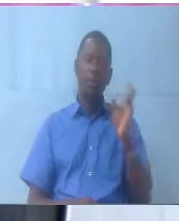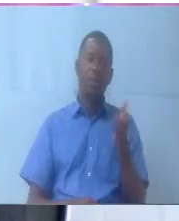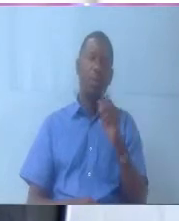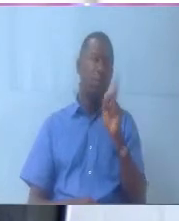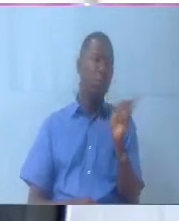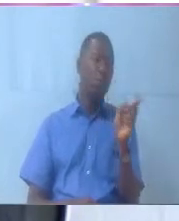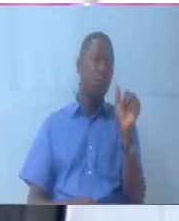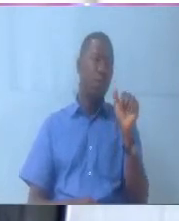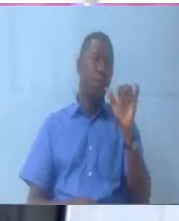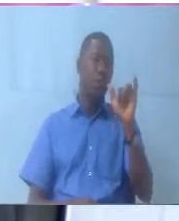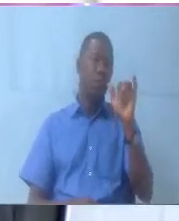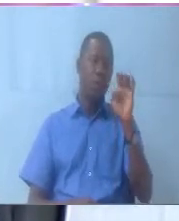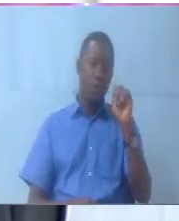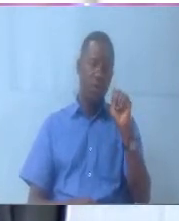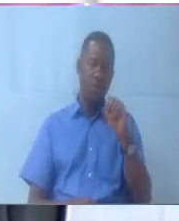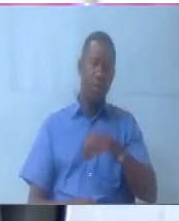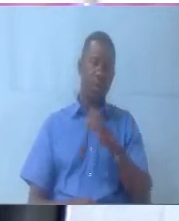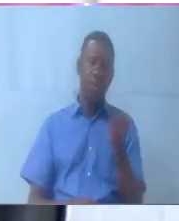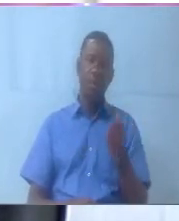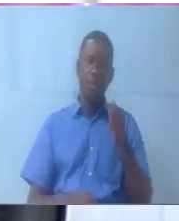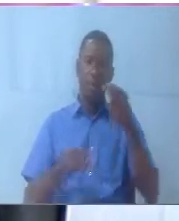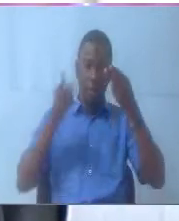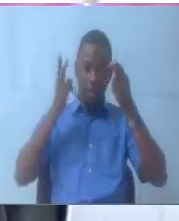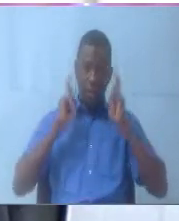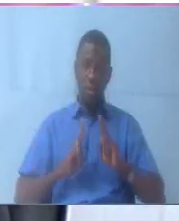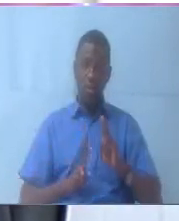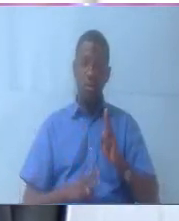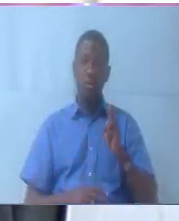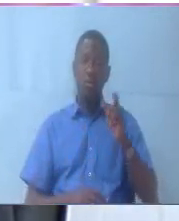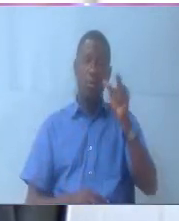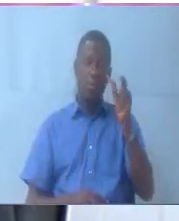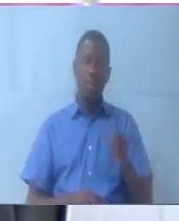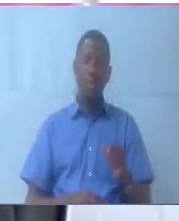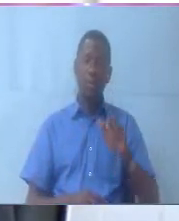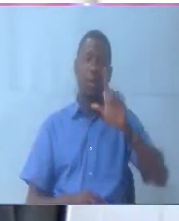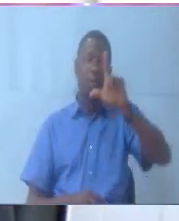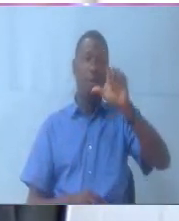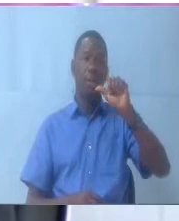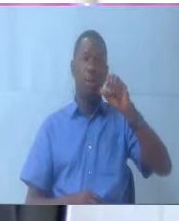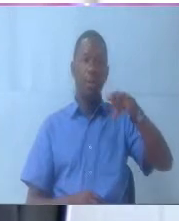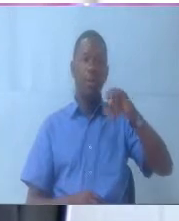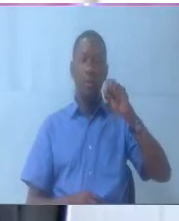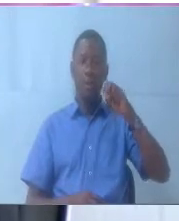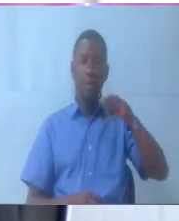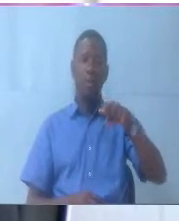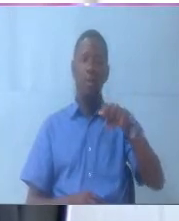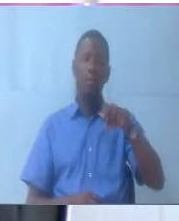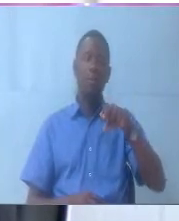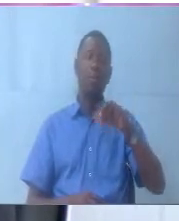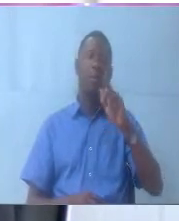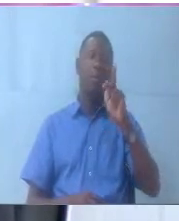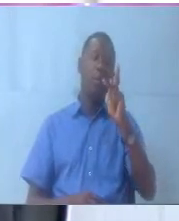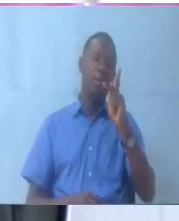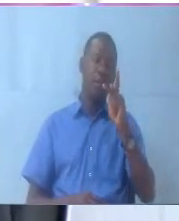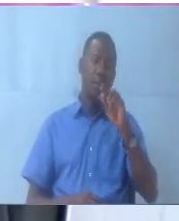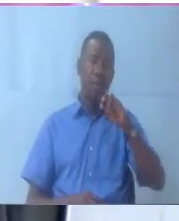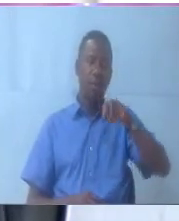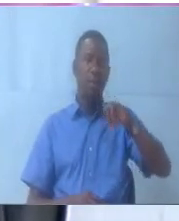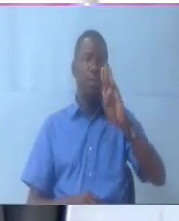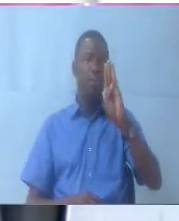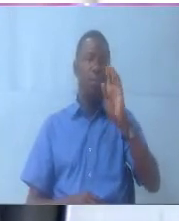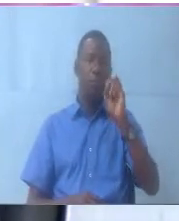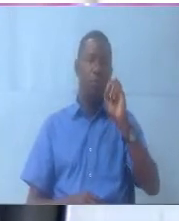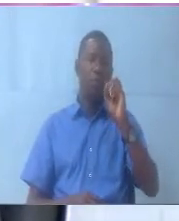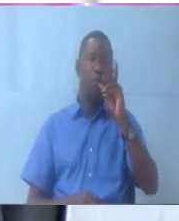And council Lamin Kimboj. And in council Lamin Kimboj. Represented, the